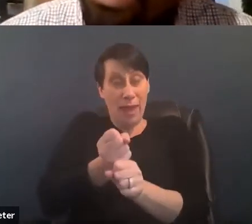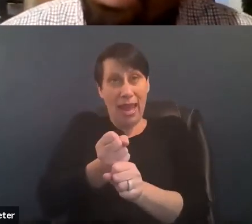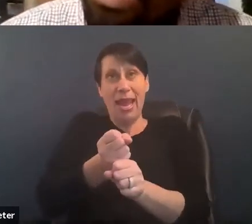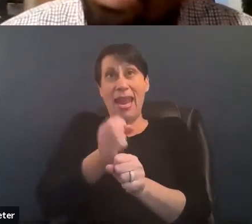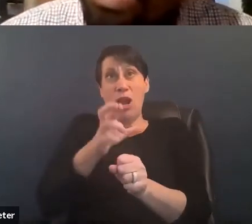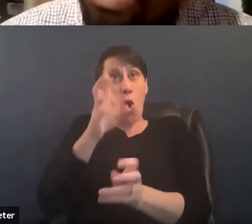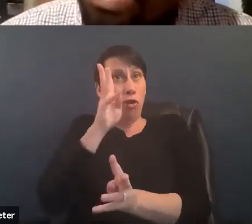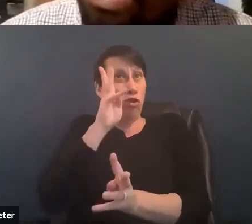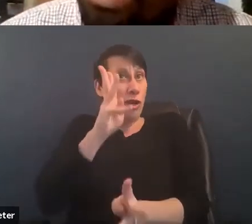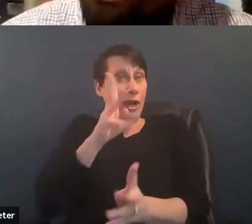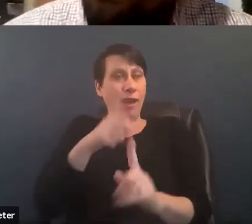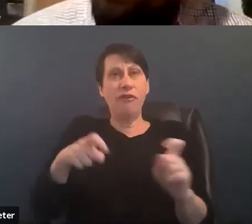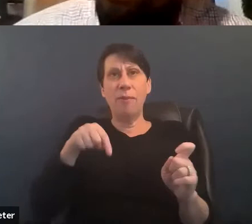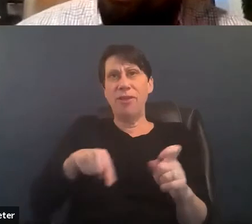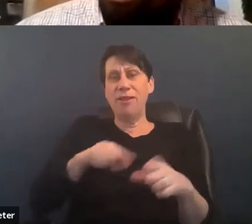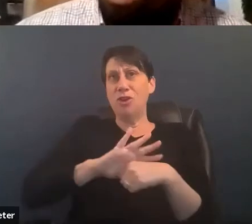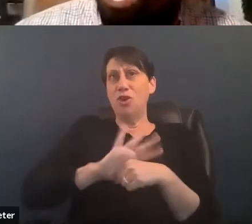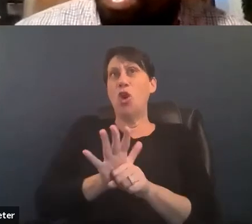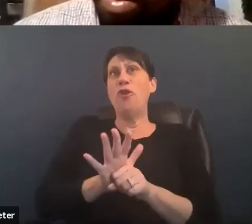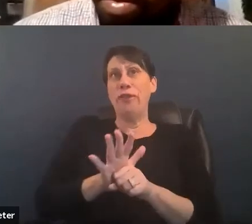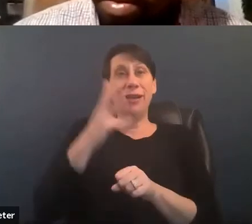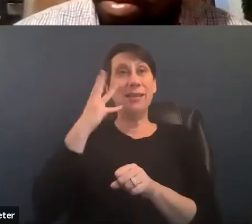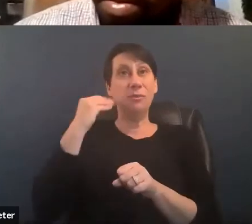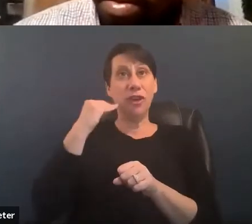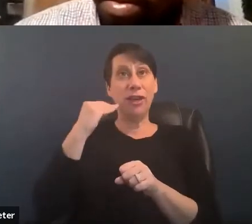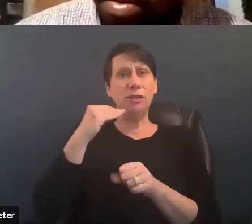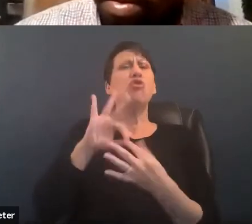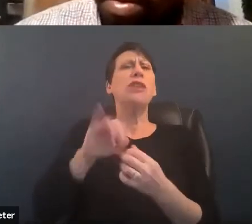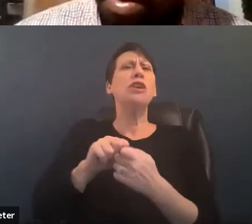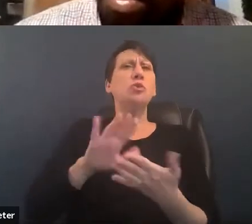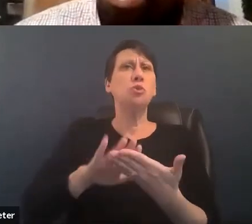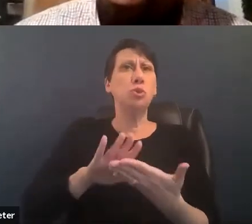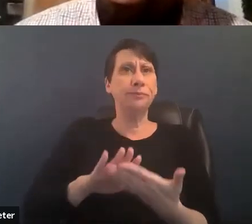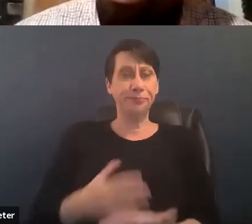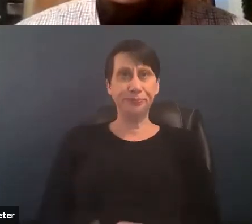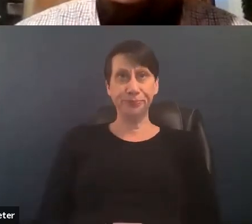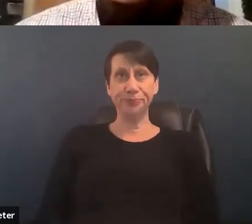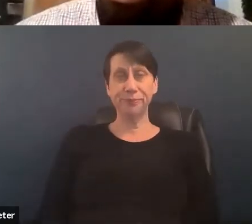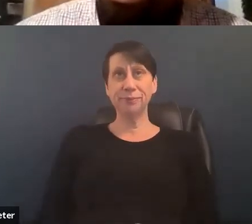COVID-19 experience as it relates to the schools?